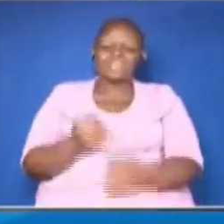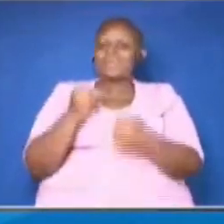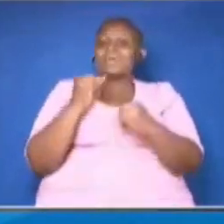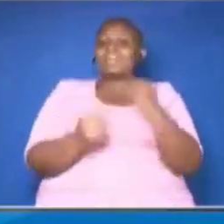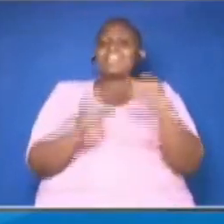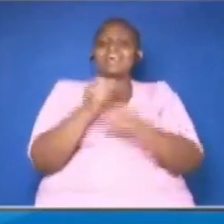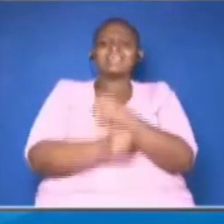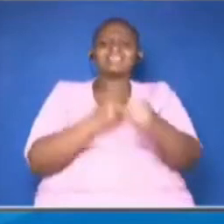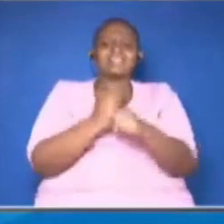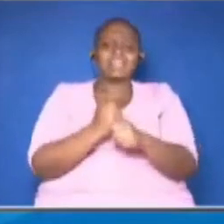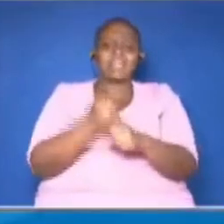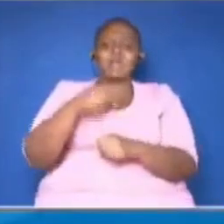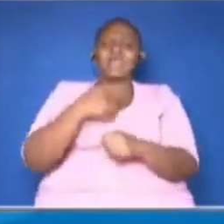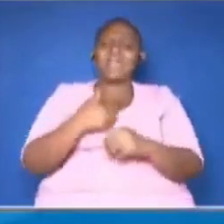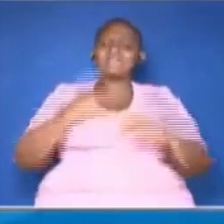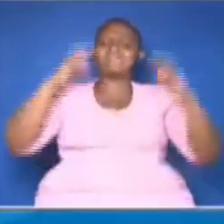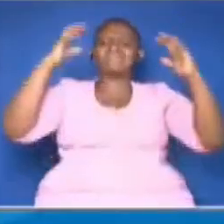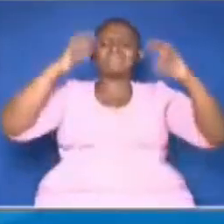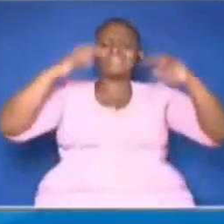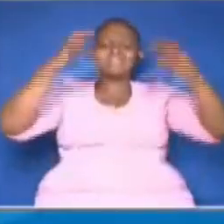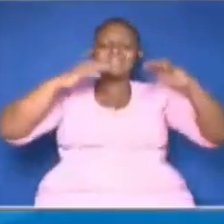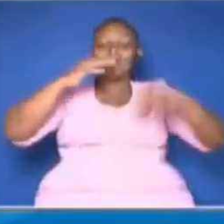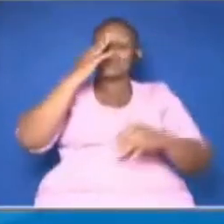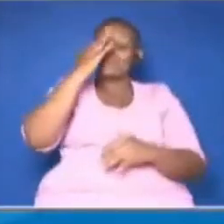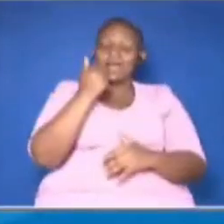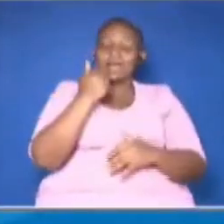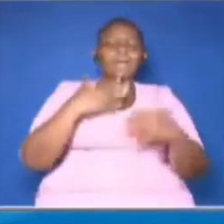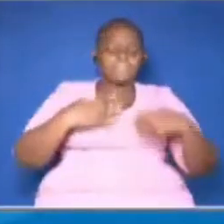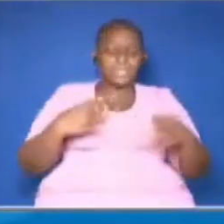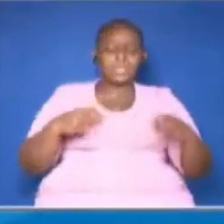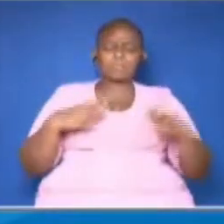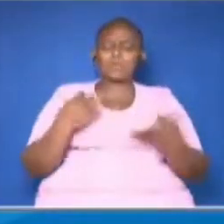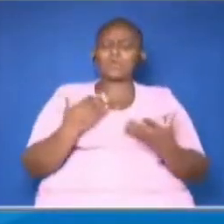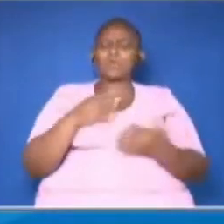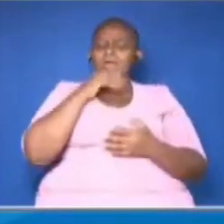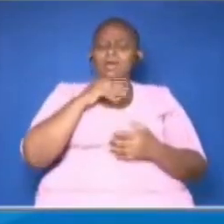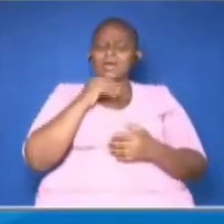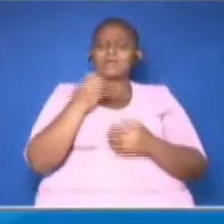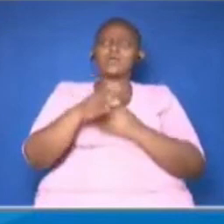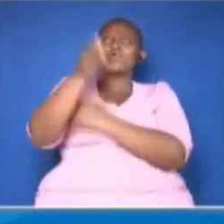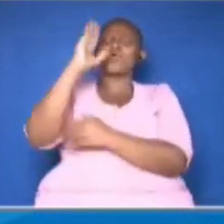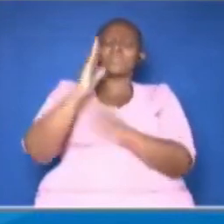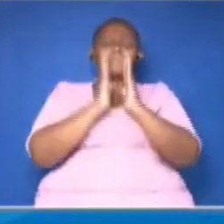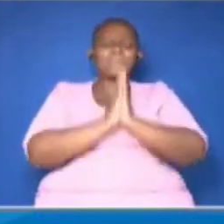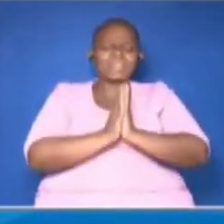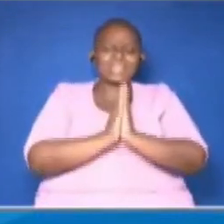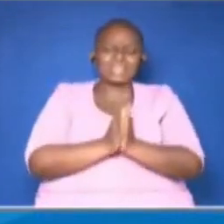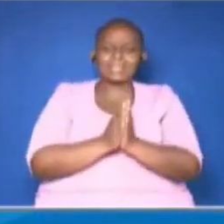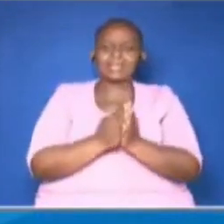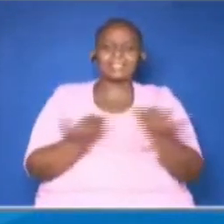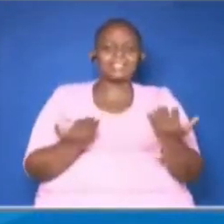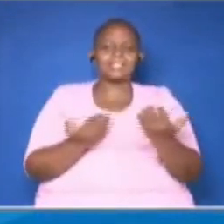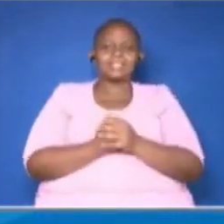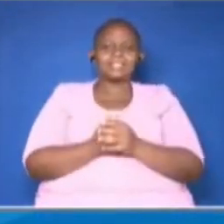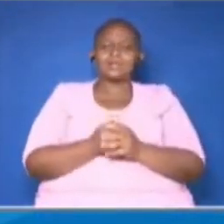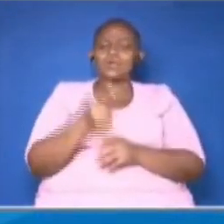Last year, we had rains because men and women of God prayed. And we had